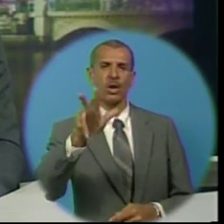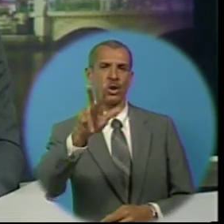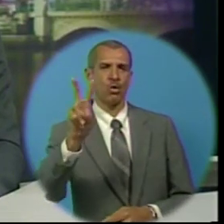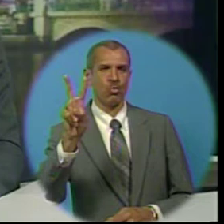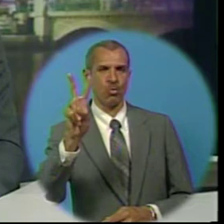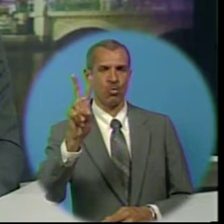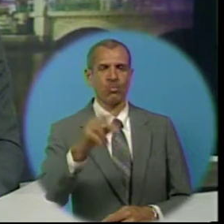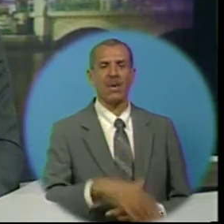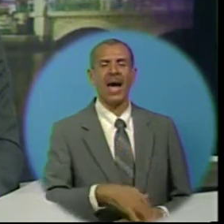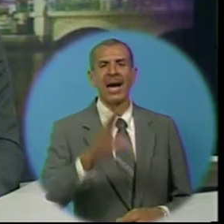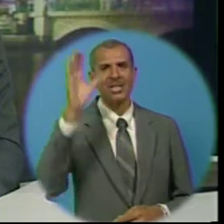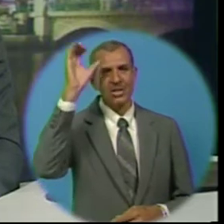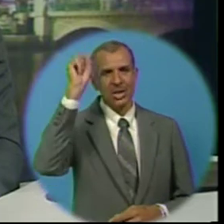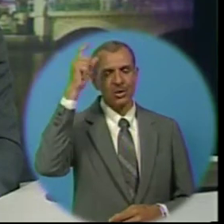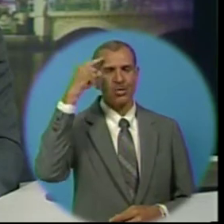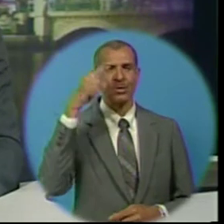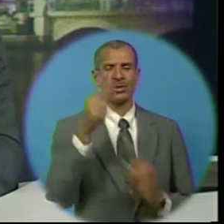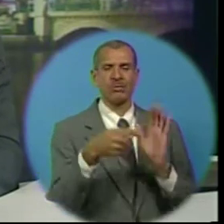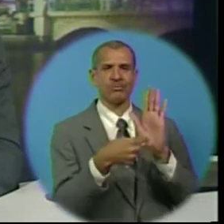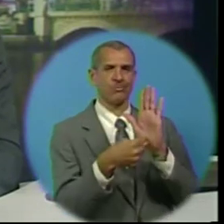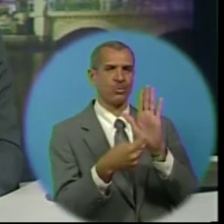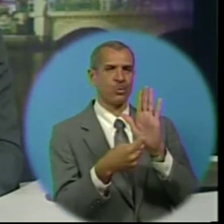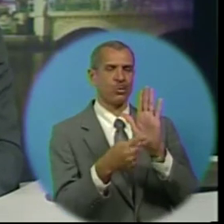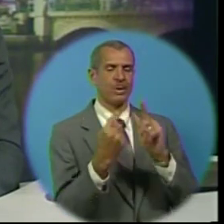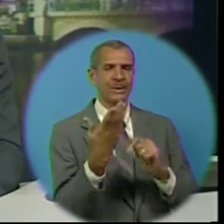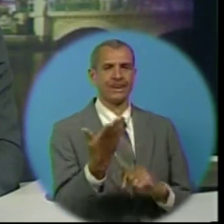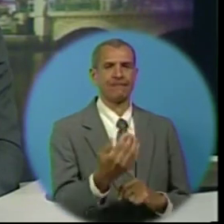32. Shane Jones was there and filed this report.